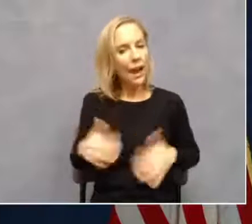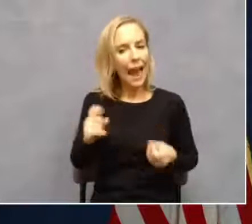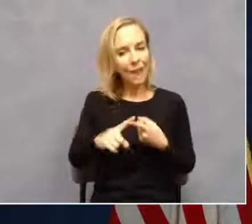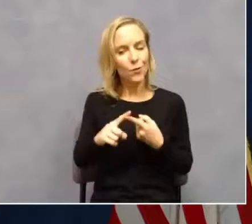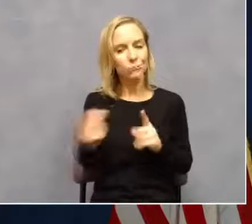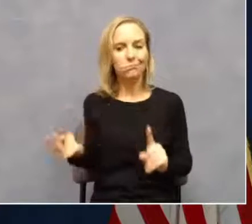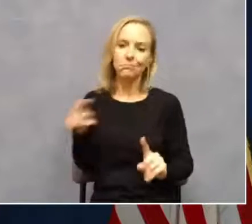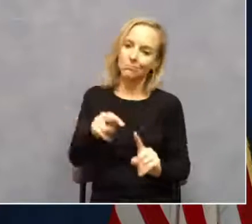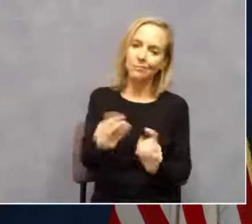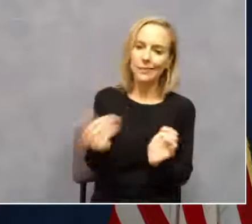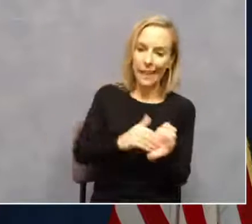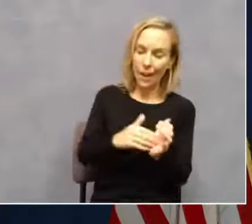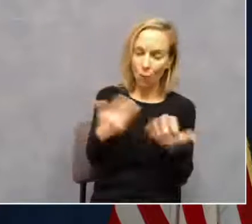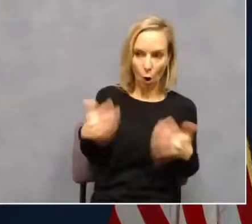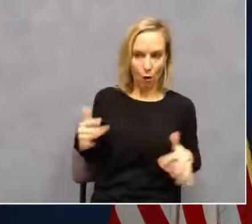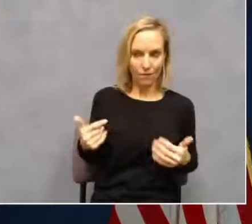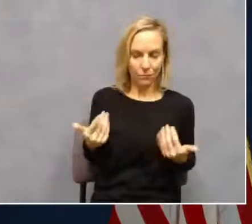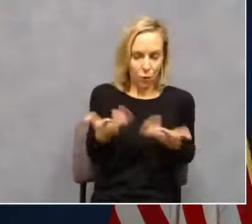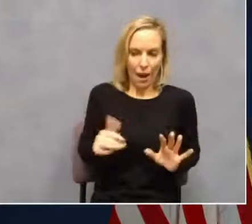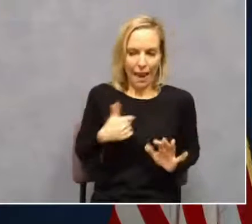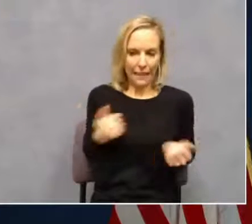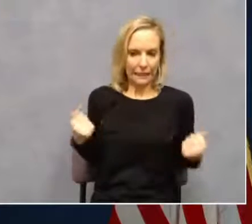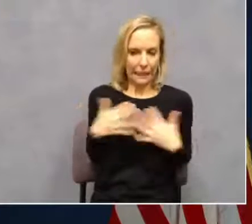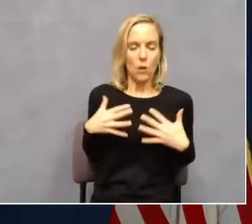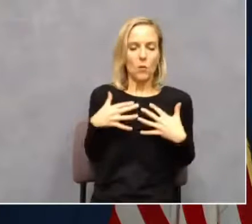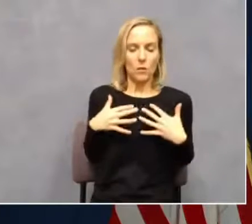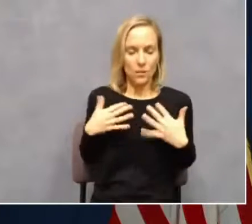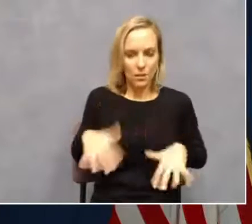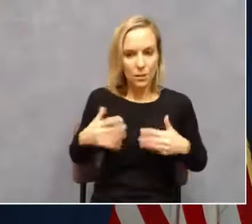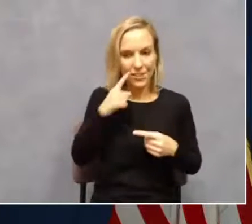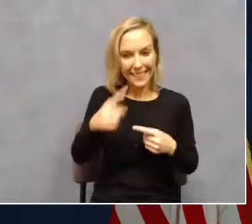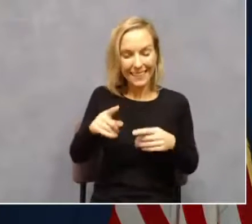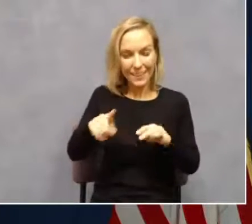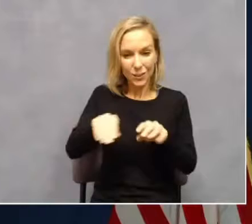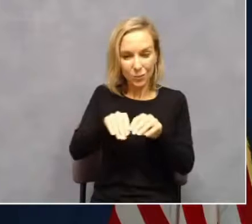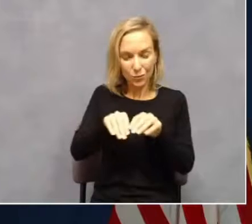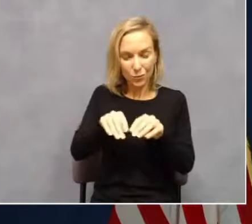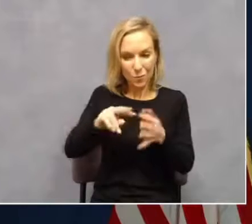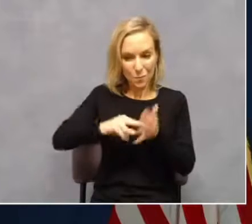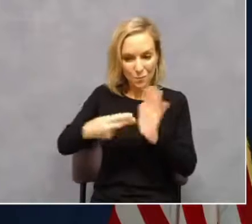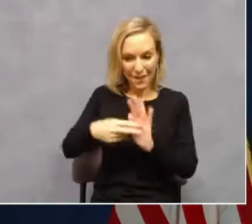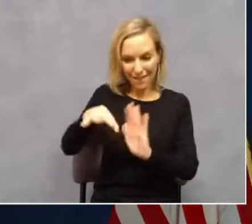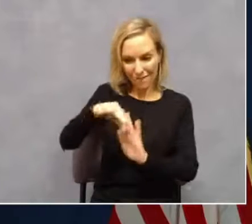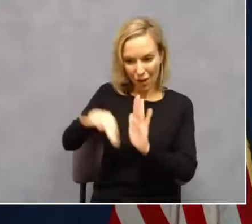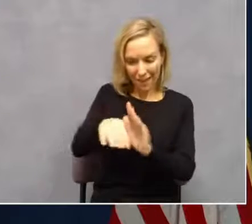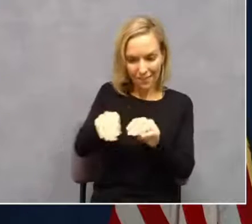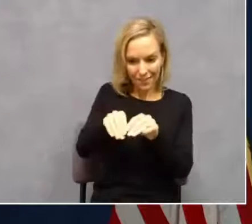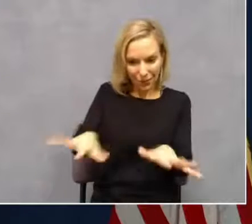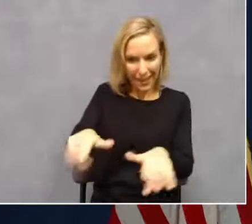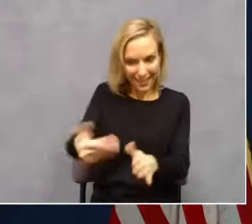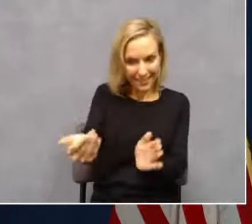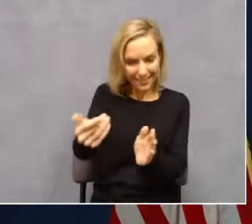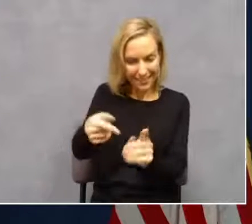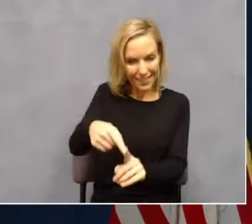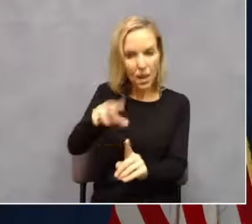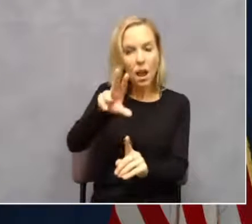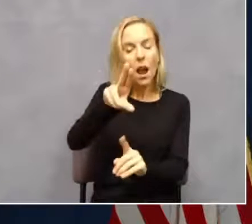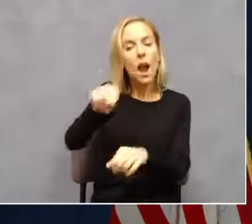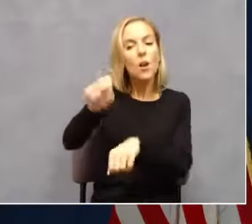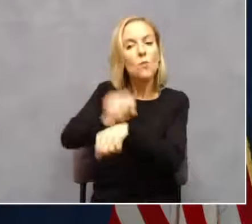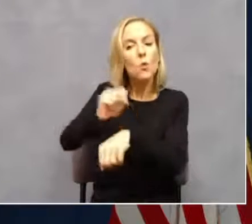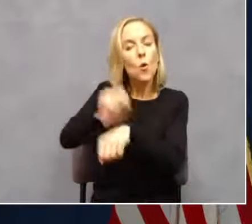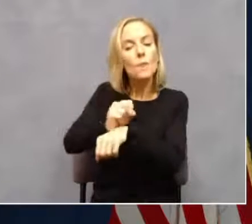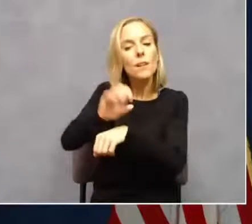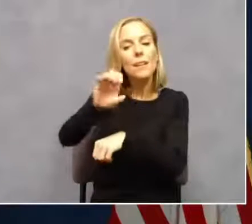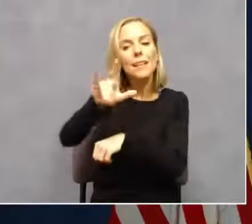scare. And if we end up with a spread of COVID in our folks that do our unemployment claims,